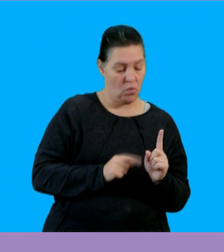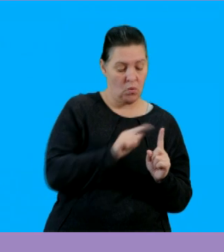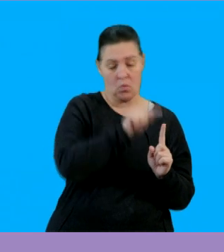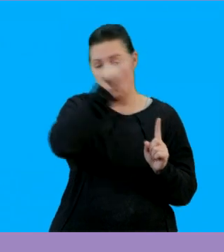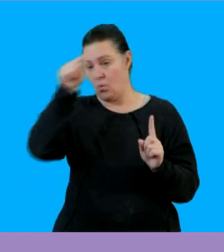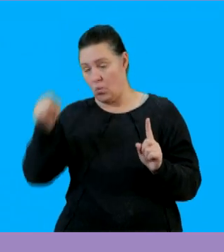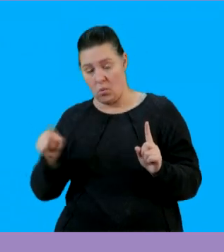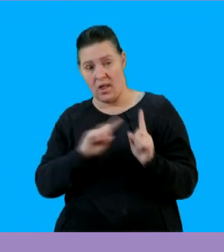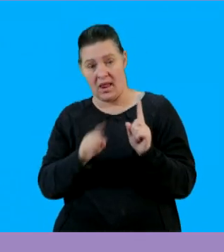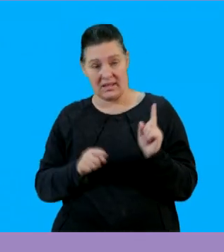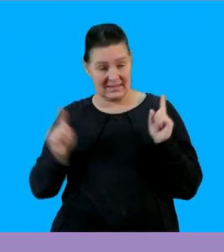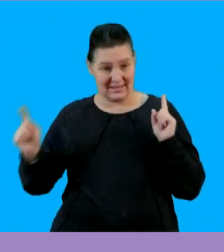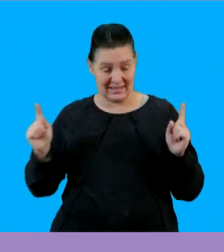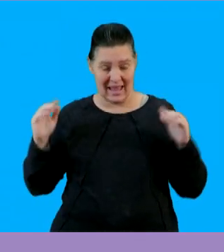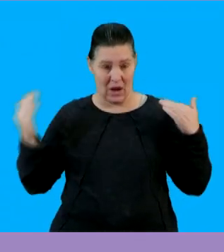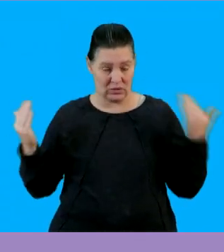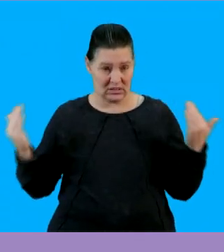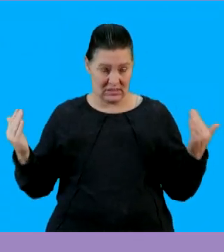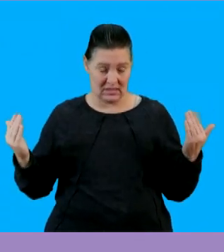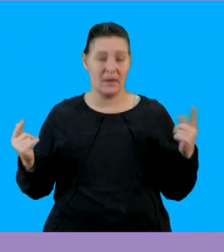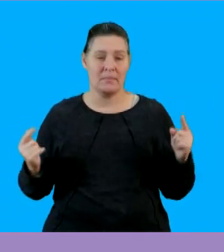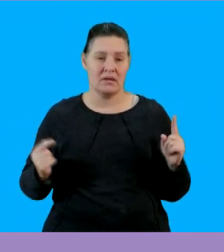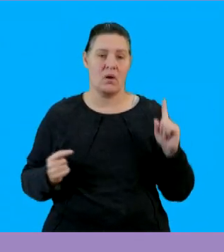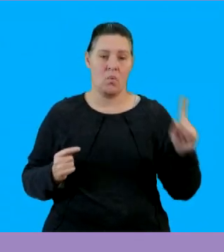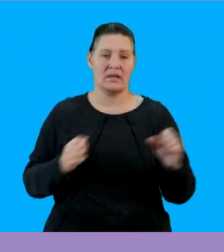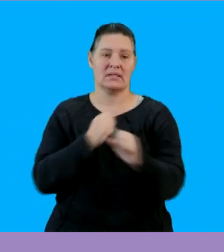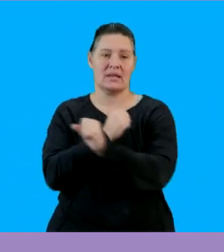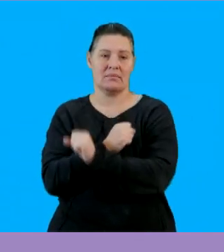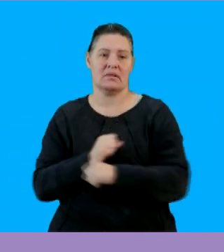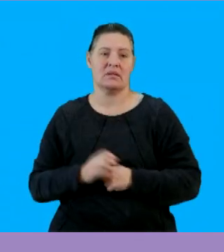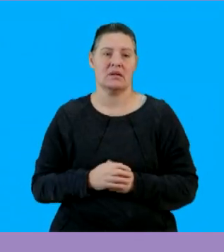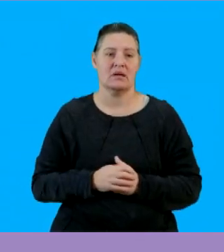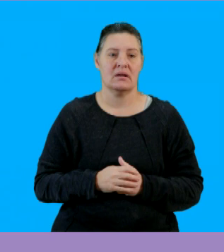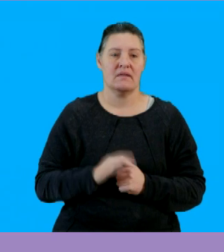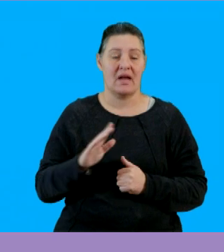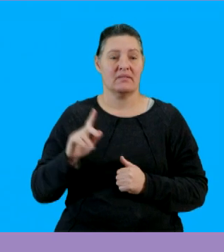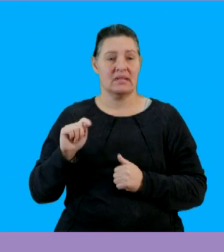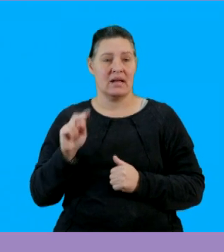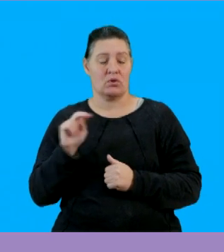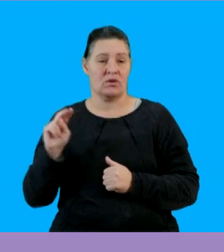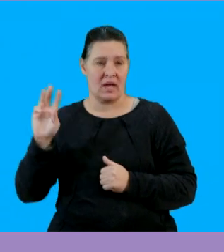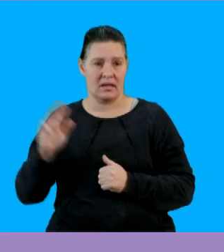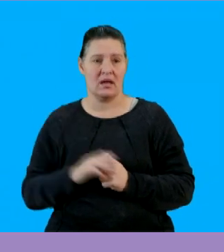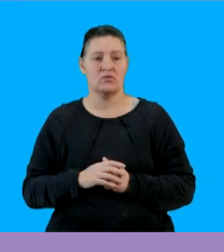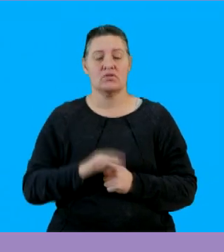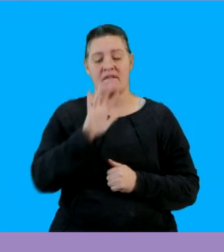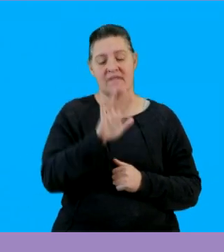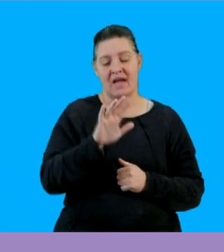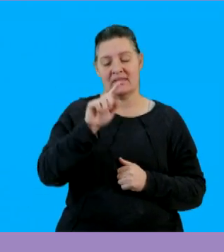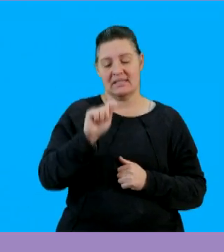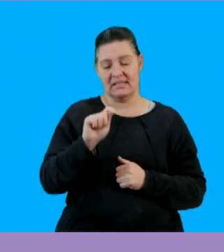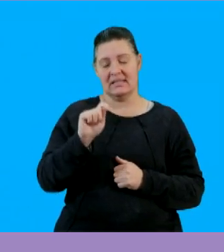we are subtracting. We are going to now multiply the 1 with the 5t exponent 9. That is going to give